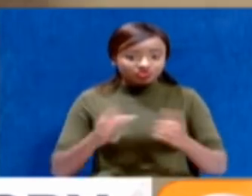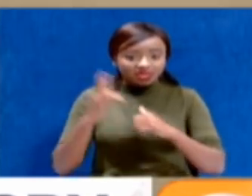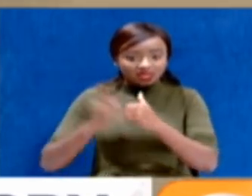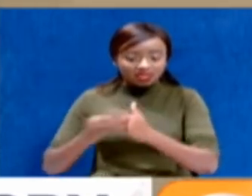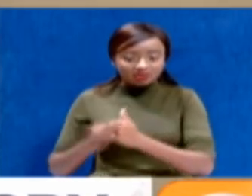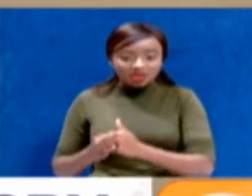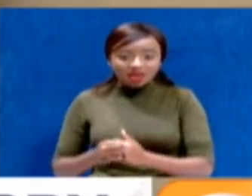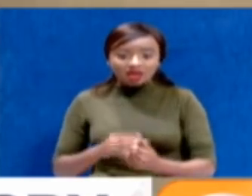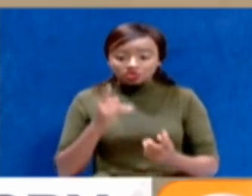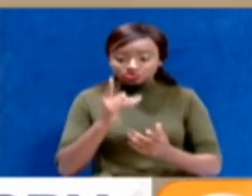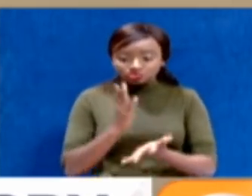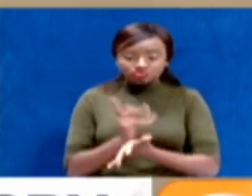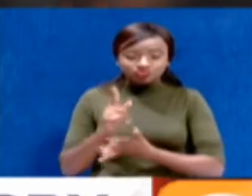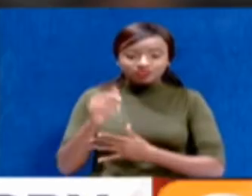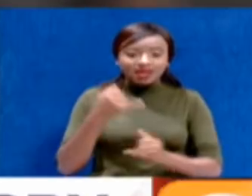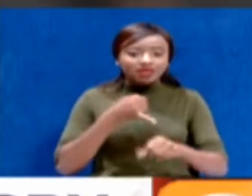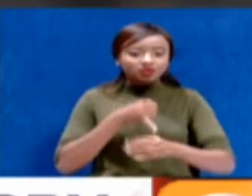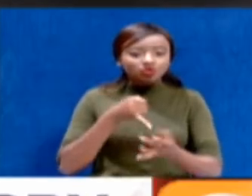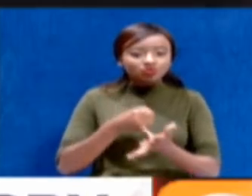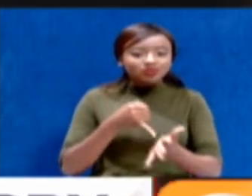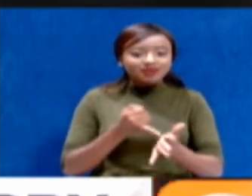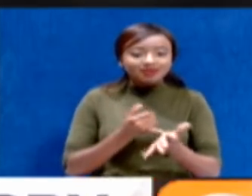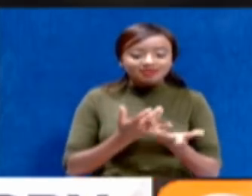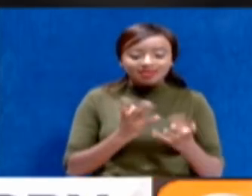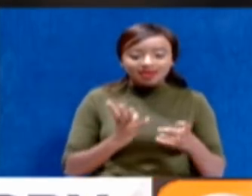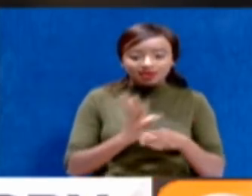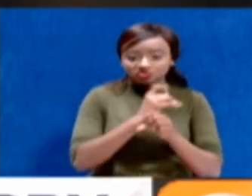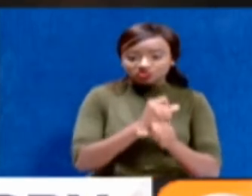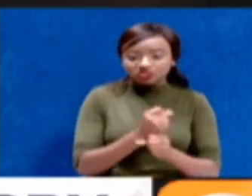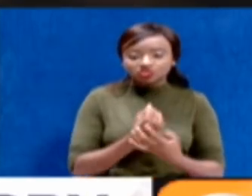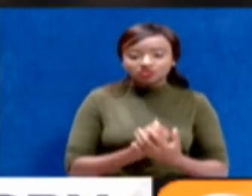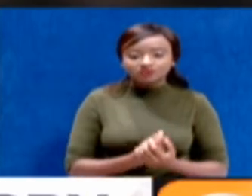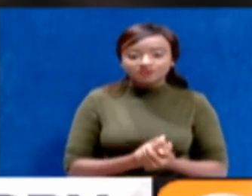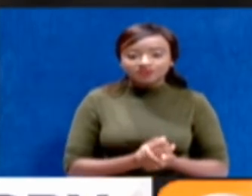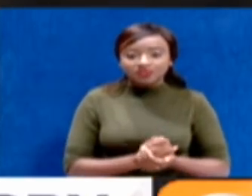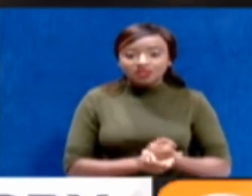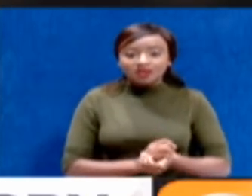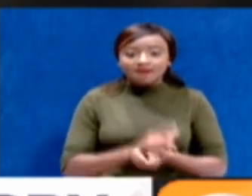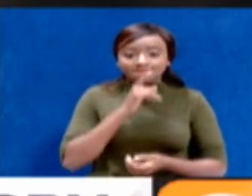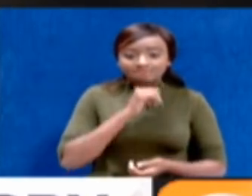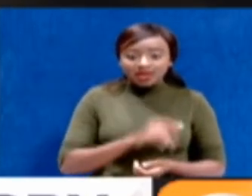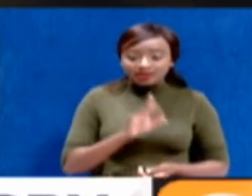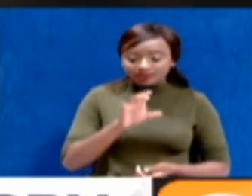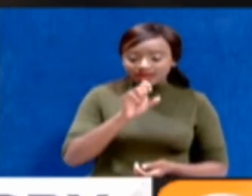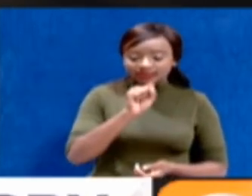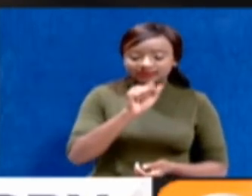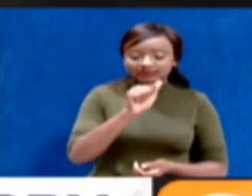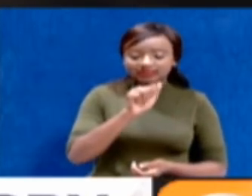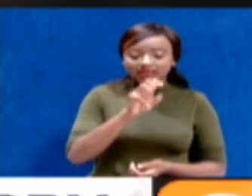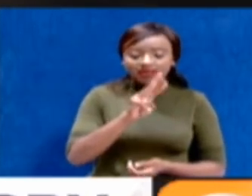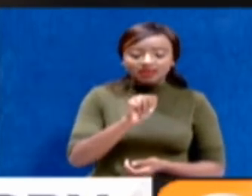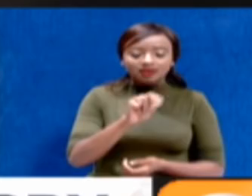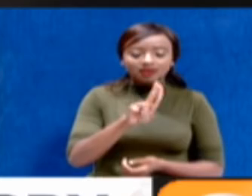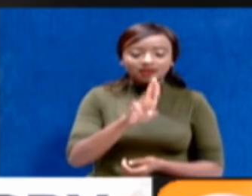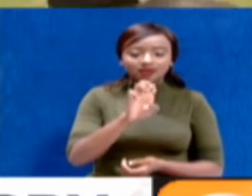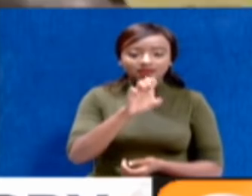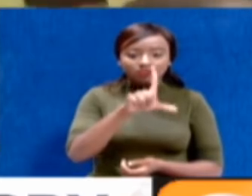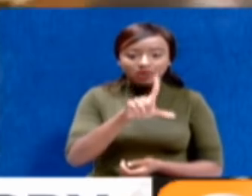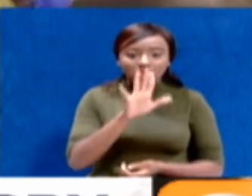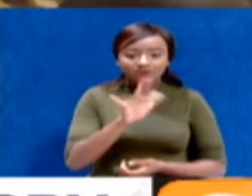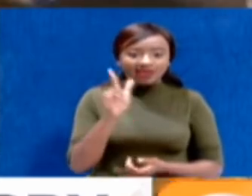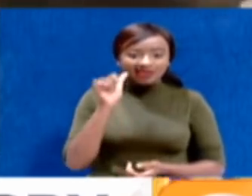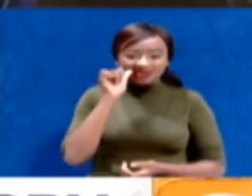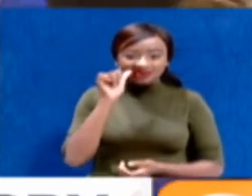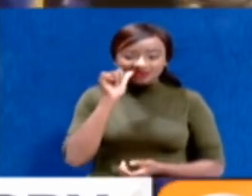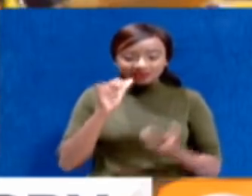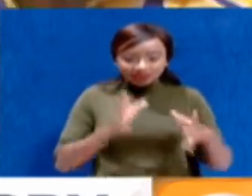who are part of the King's Rugby Development Academy. Simon Shaw, who has played for the National England Rugby 15s team and the British